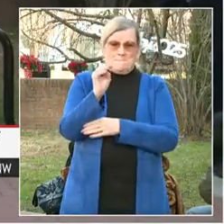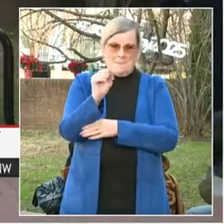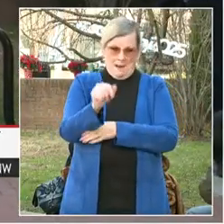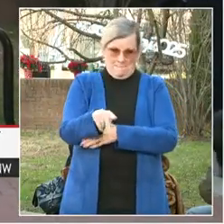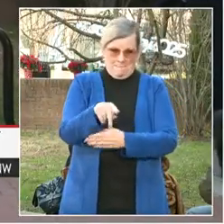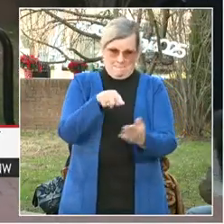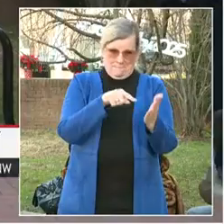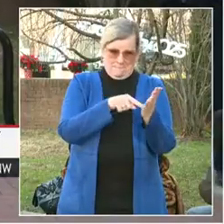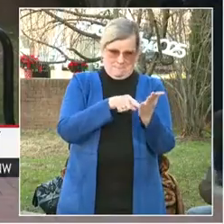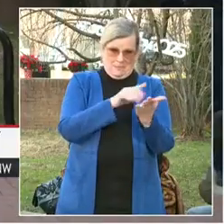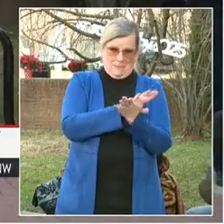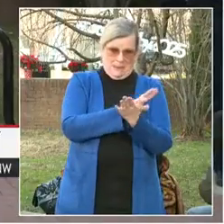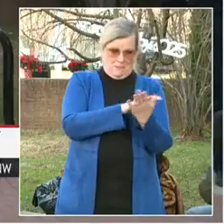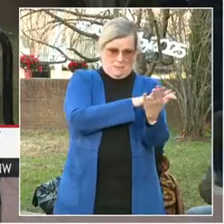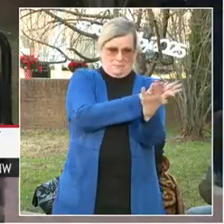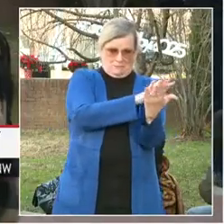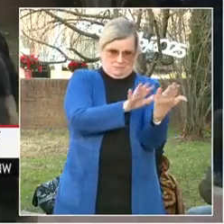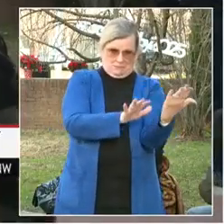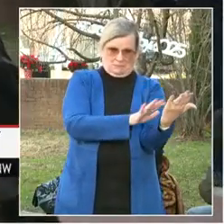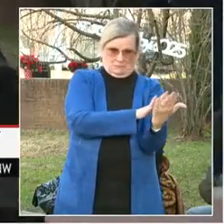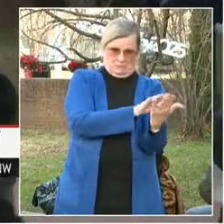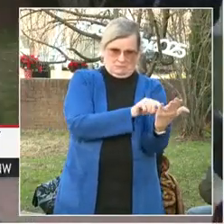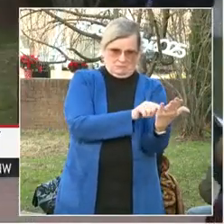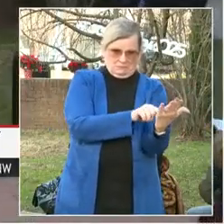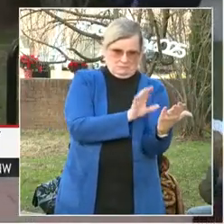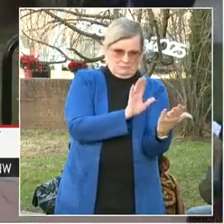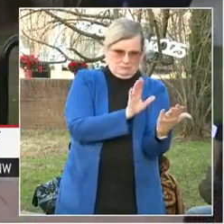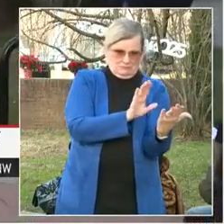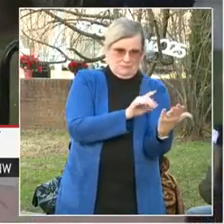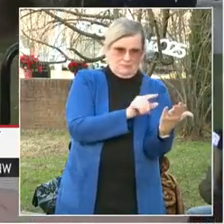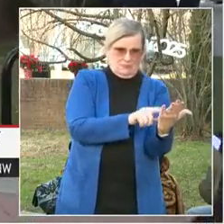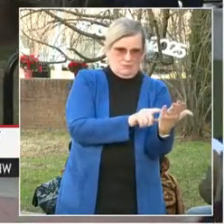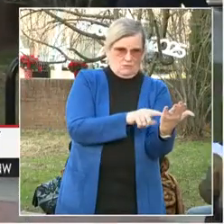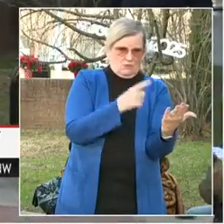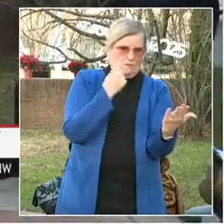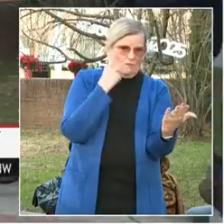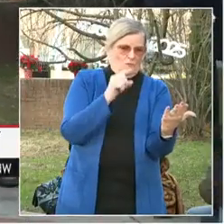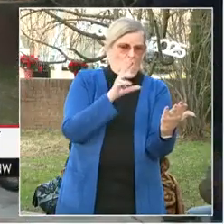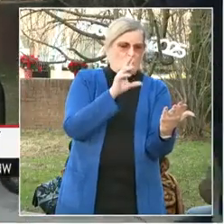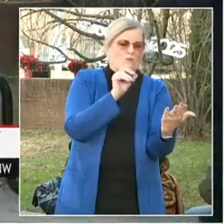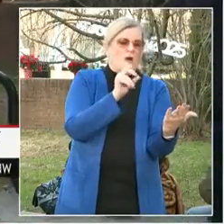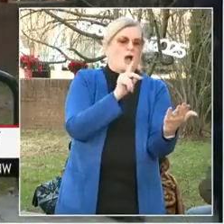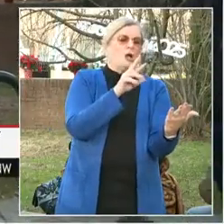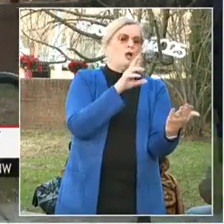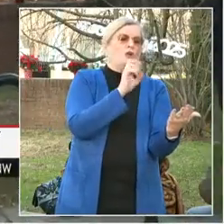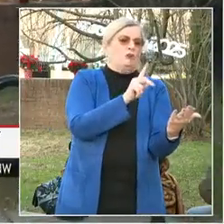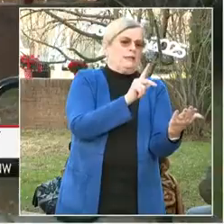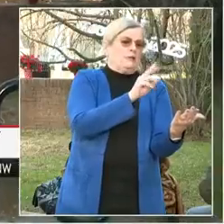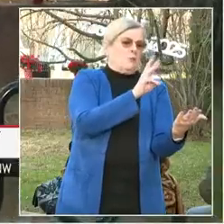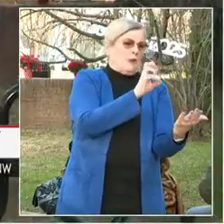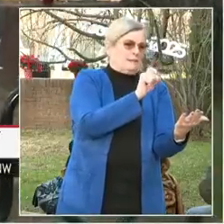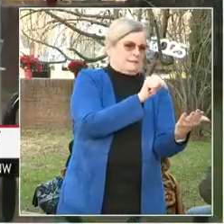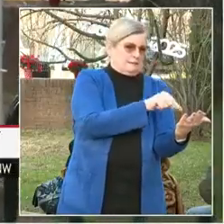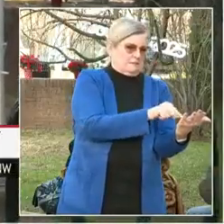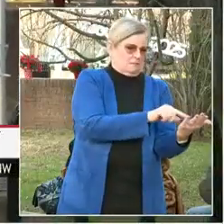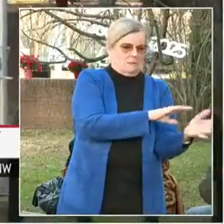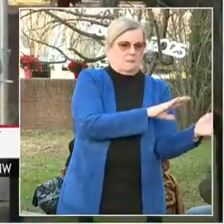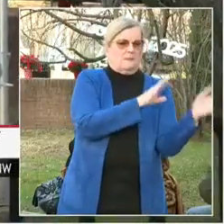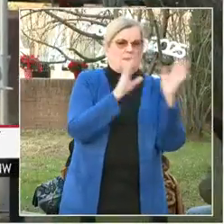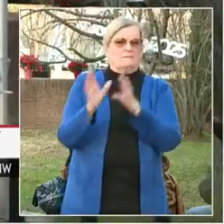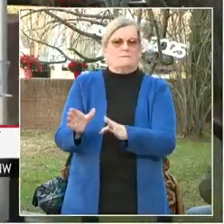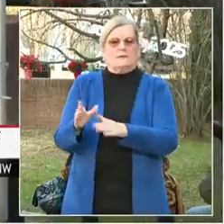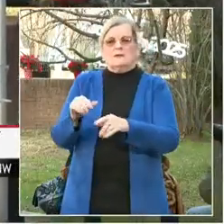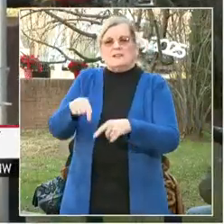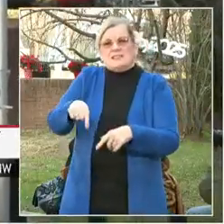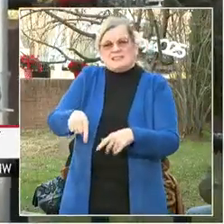this one is just on Rock Creek West. And part of the reason why we're highlighting it is because when John talked to you about the